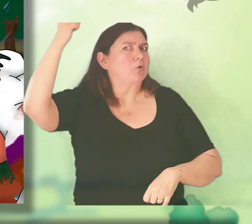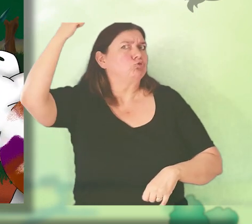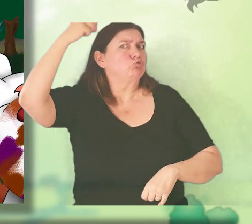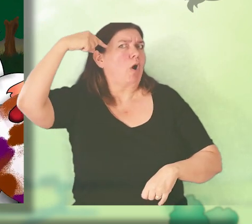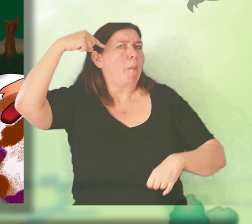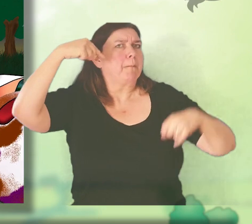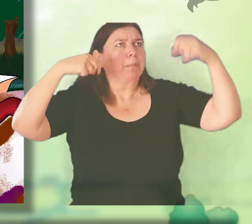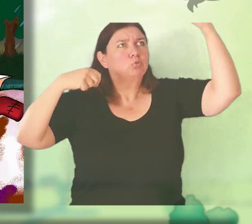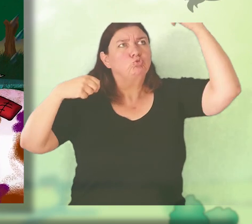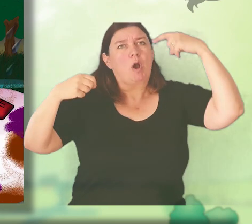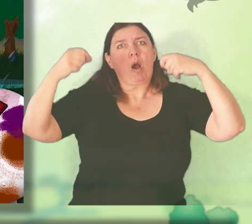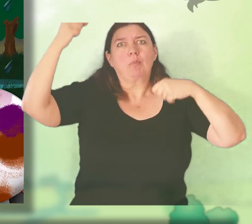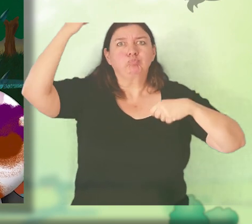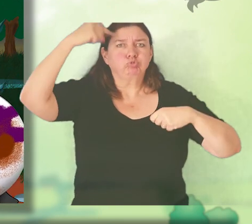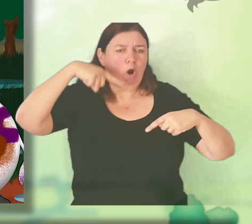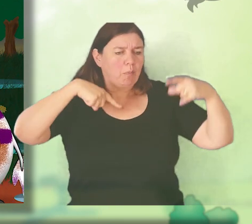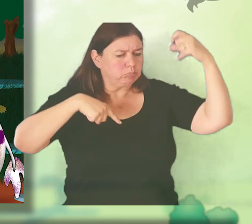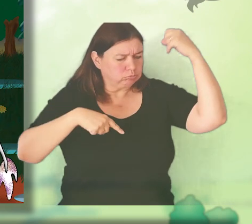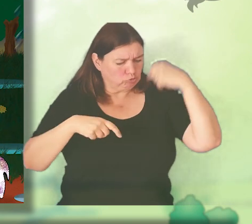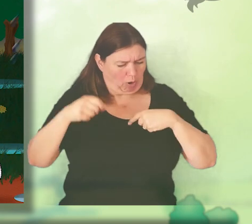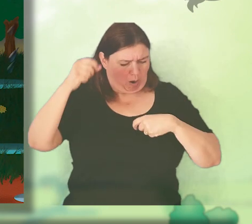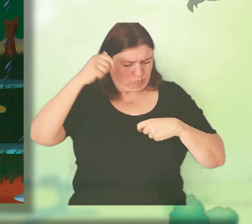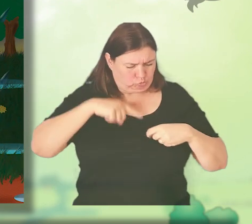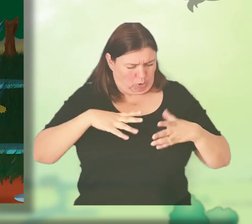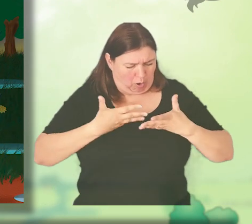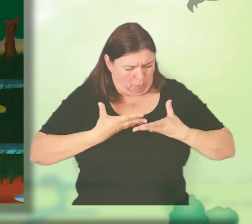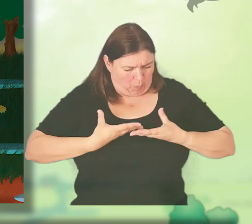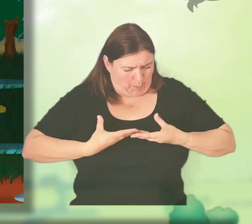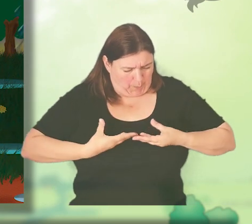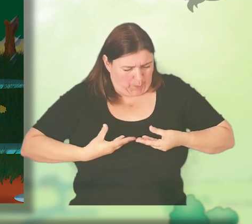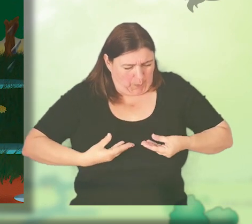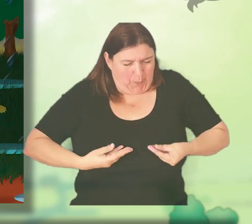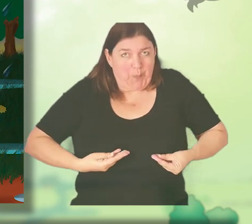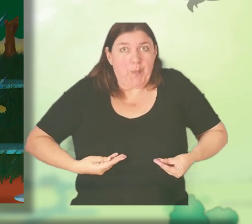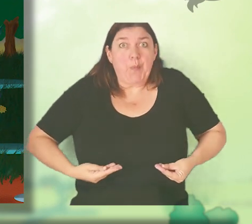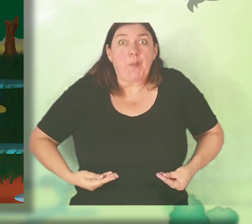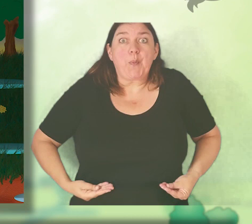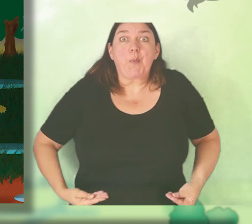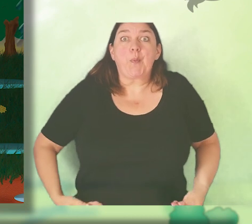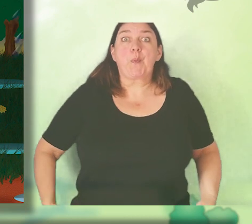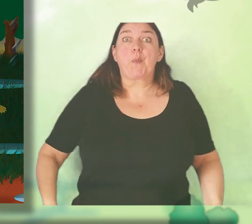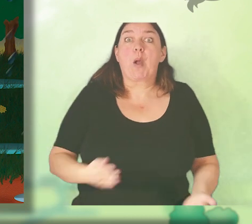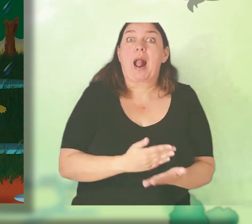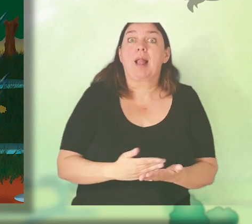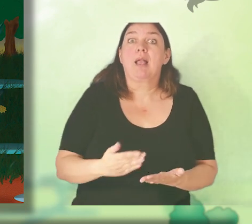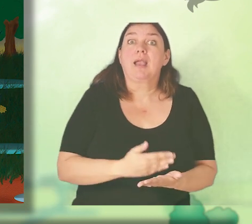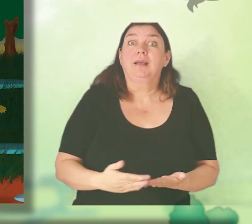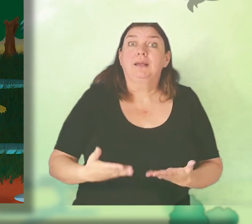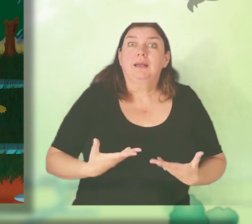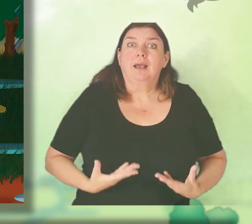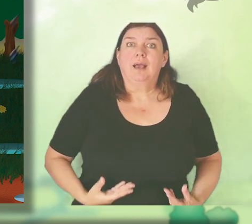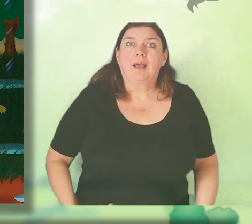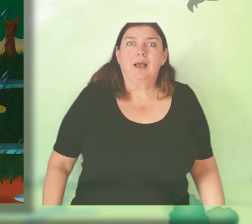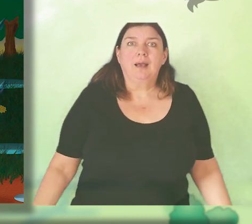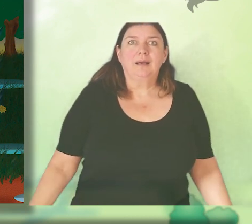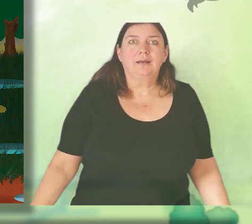With each little drop, something started to happen. Through the paint and the dust, the rain revealed a pattern.